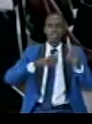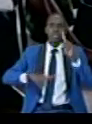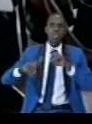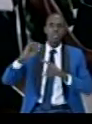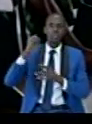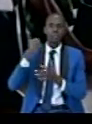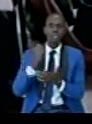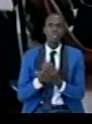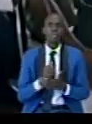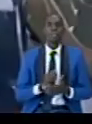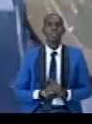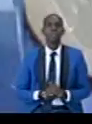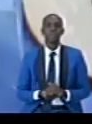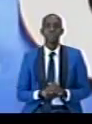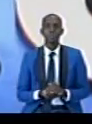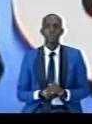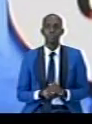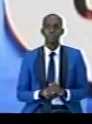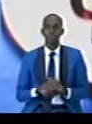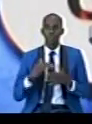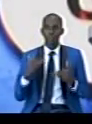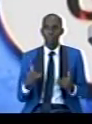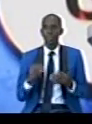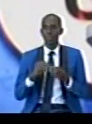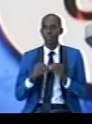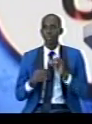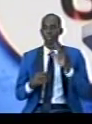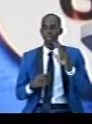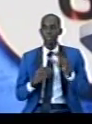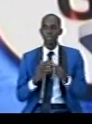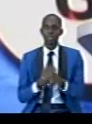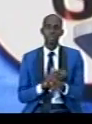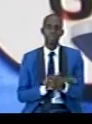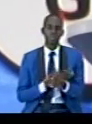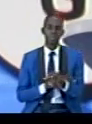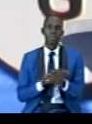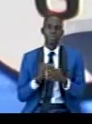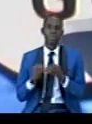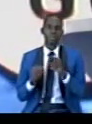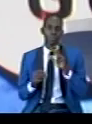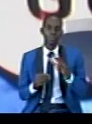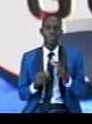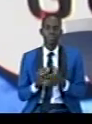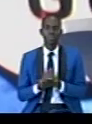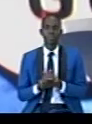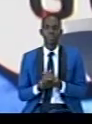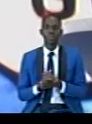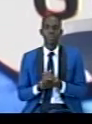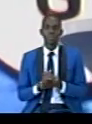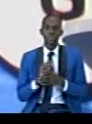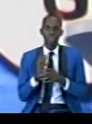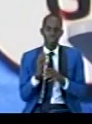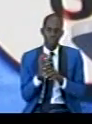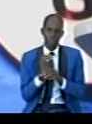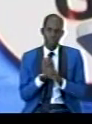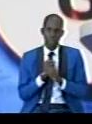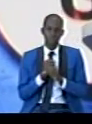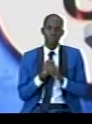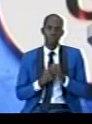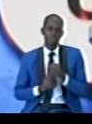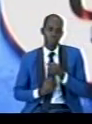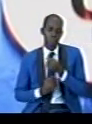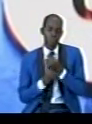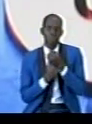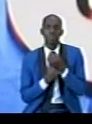Amen. We're coming to number 3 here. Number 3, obtaining succor, obtaining